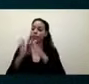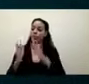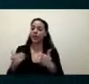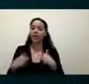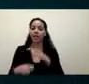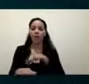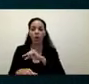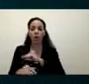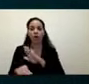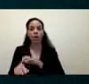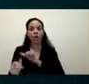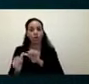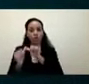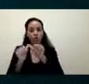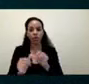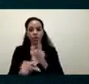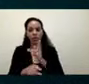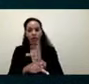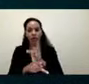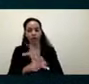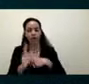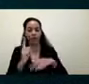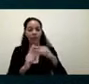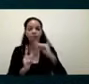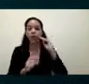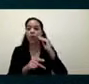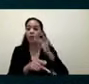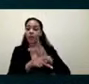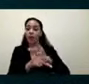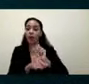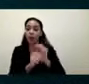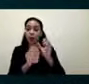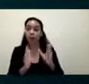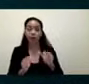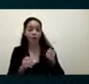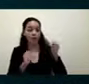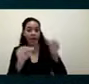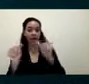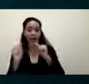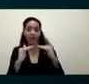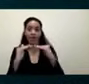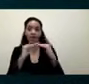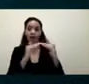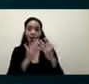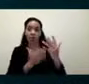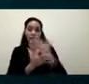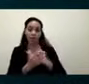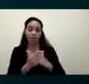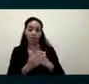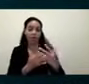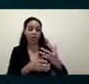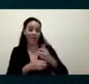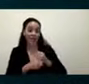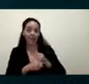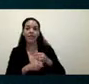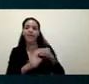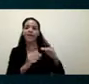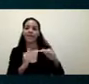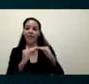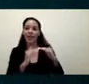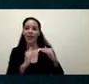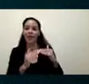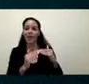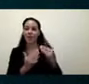care and that home care workers are paid fair wages and receive fair benefits. That's the bottom line. That's what we're working for right now. And